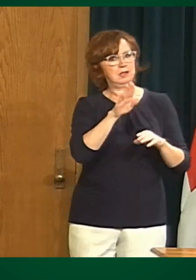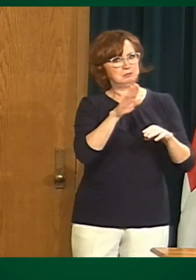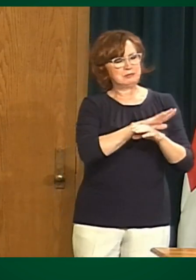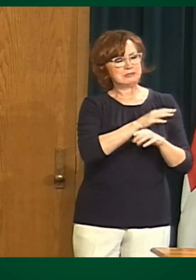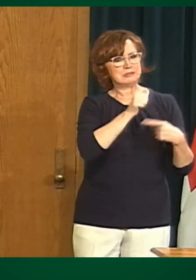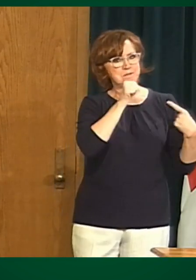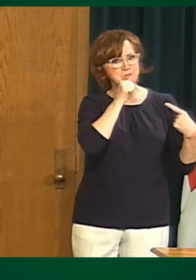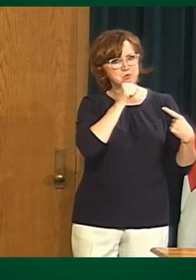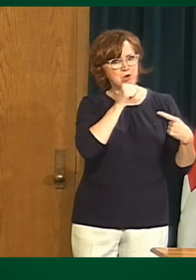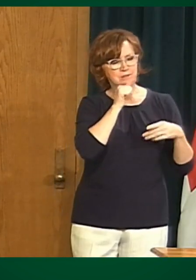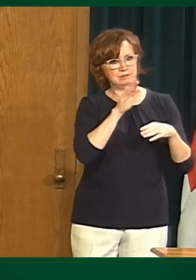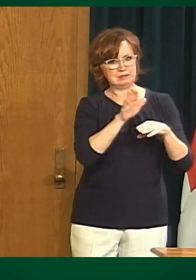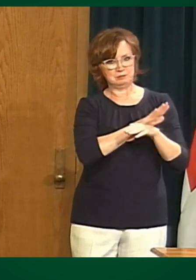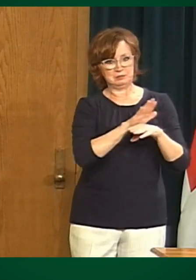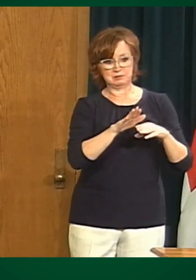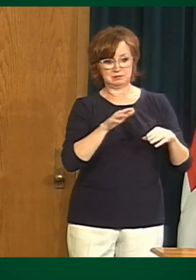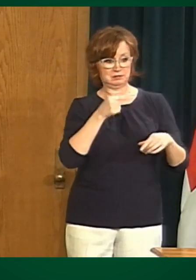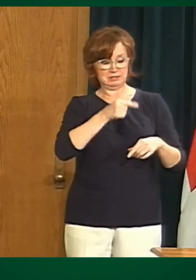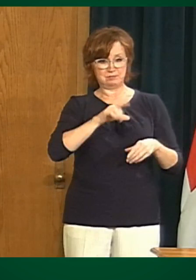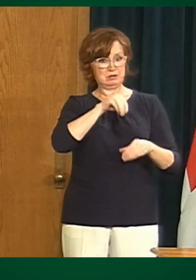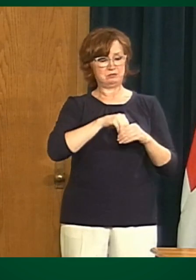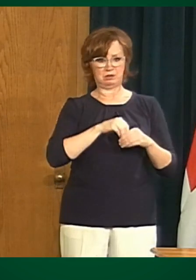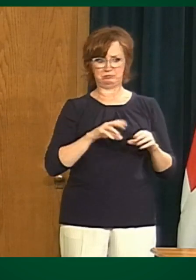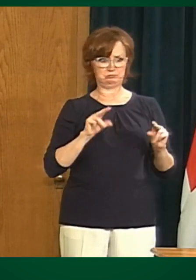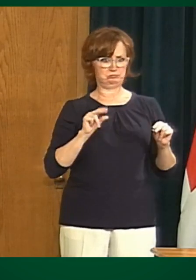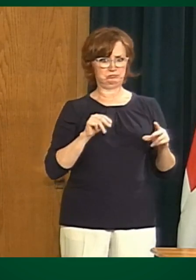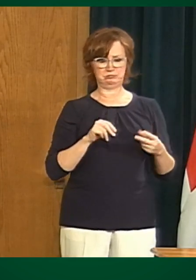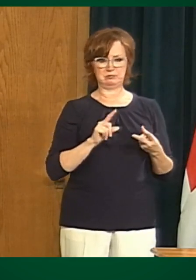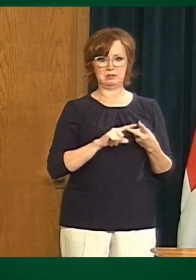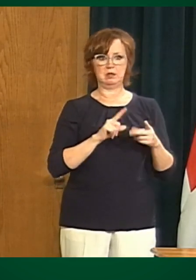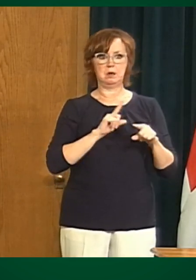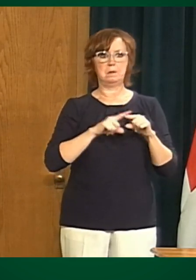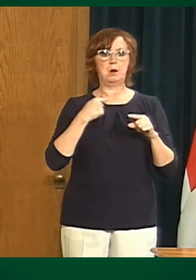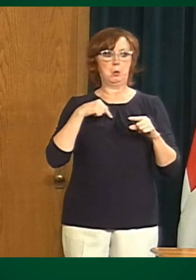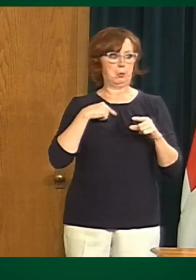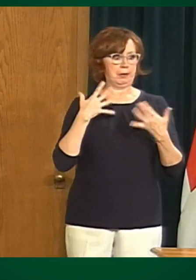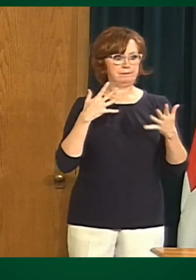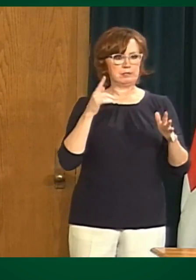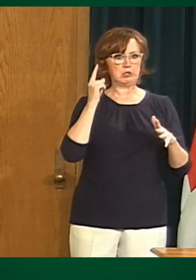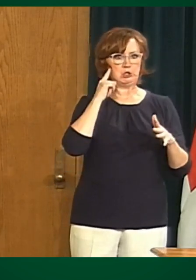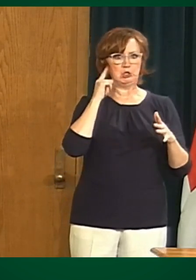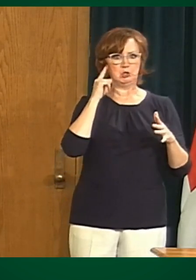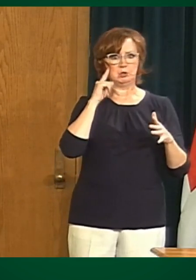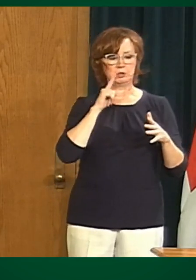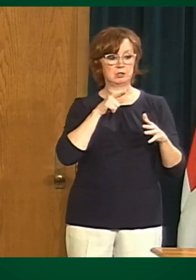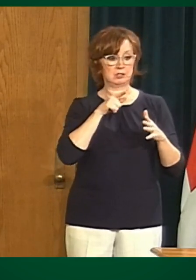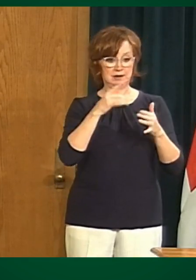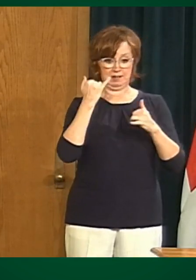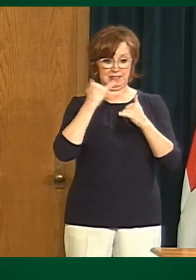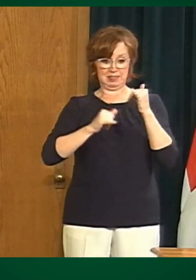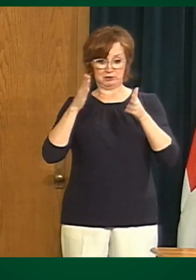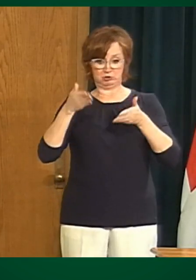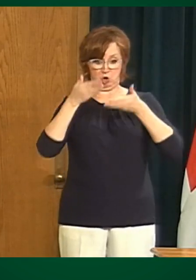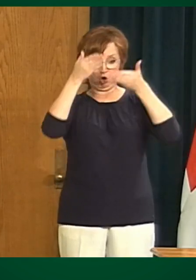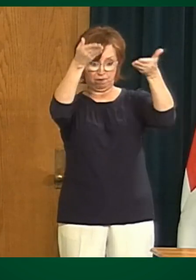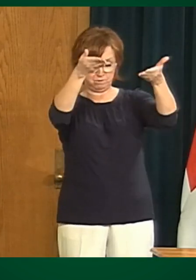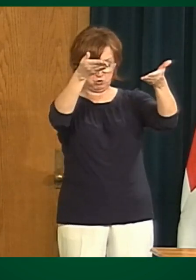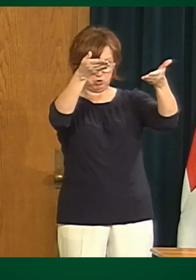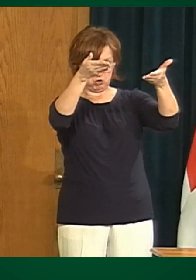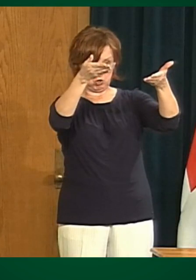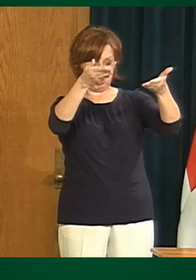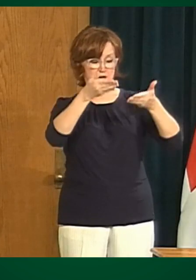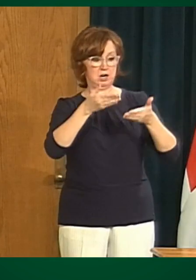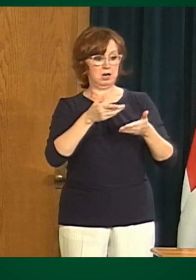my understanding at this point in time is we just learned that there was the rejection of the final offer by Unifor